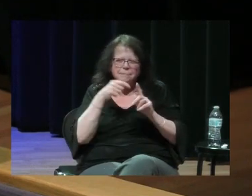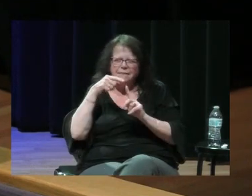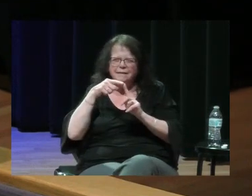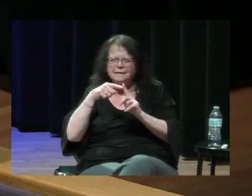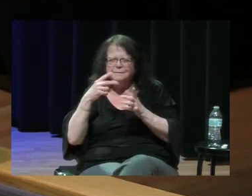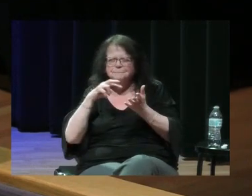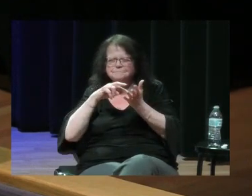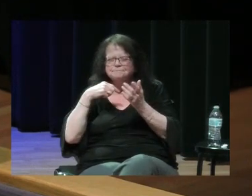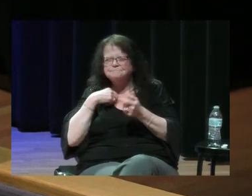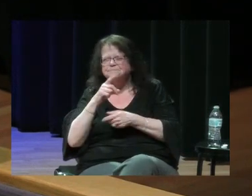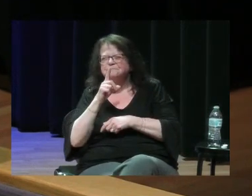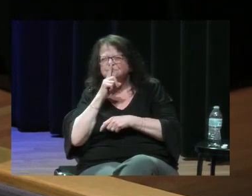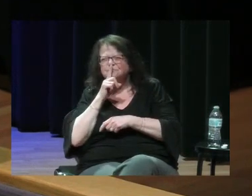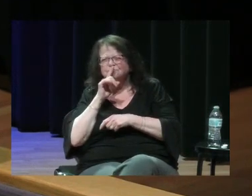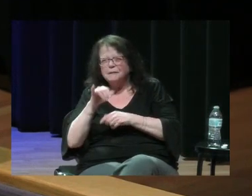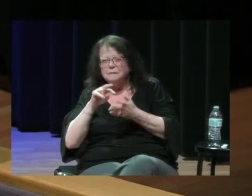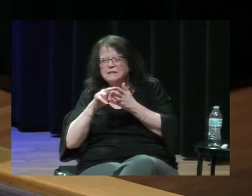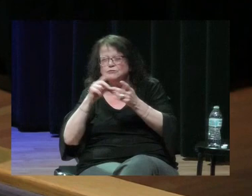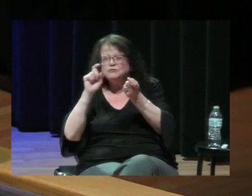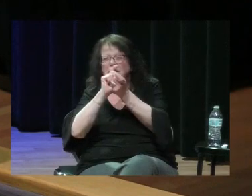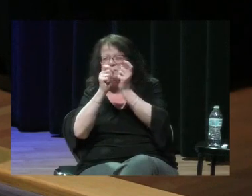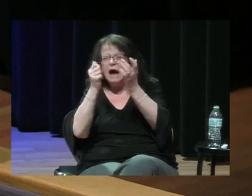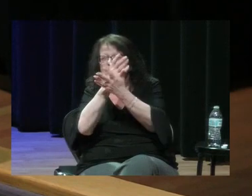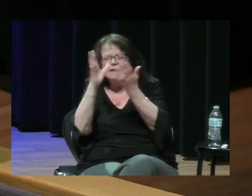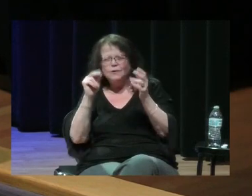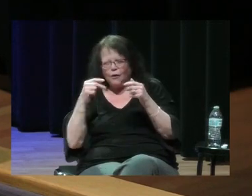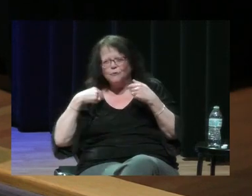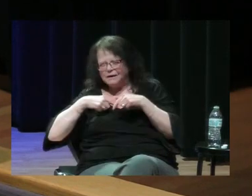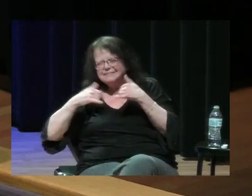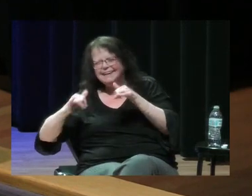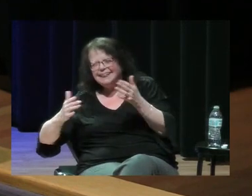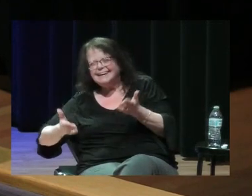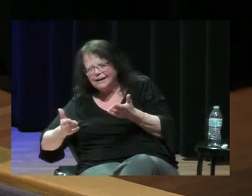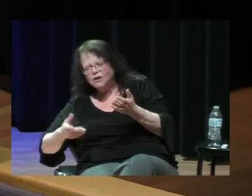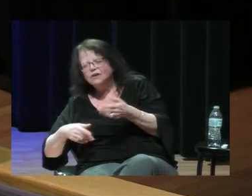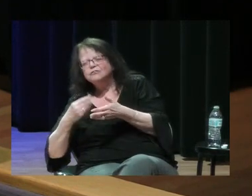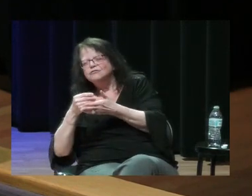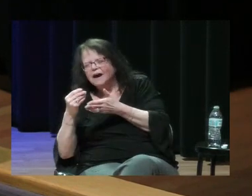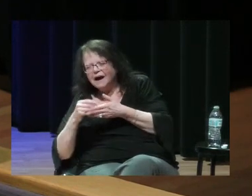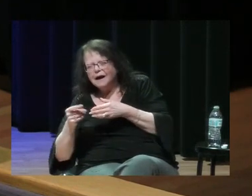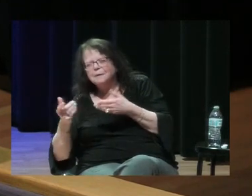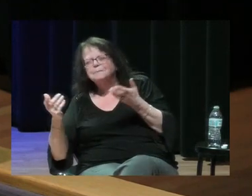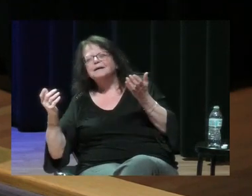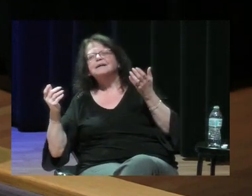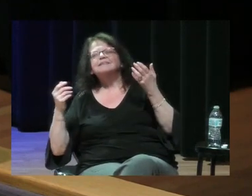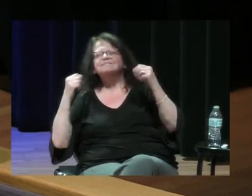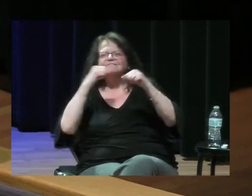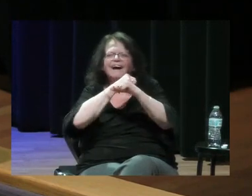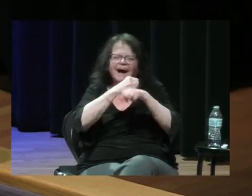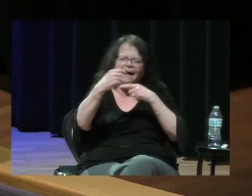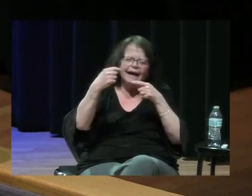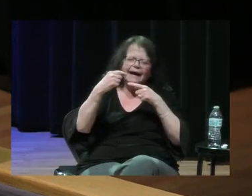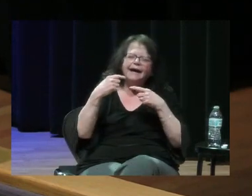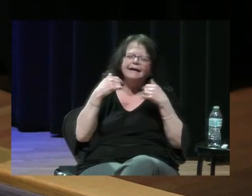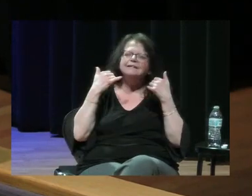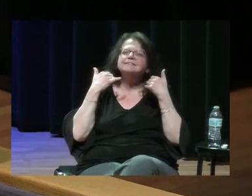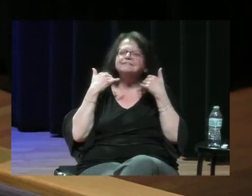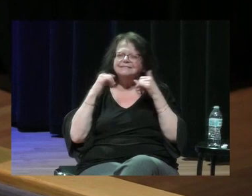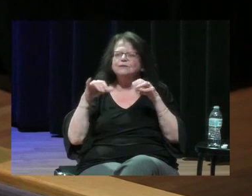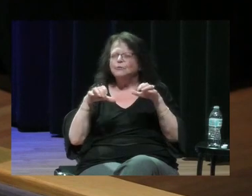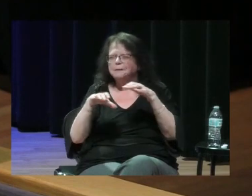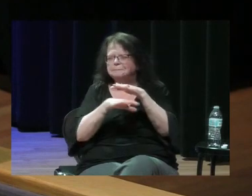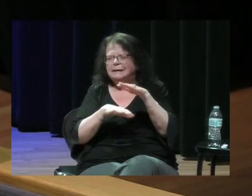changes everything and we're all still here shopping and fighting and doing like the basic human things. You know what I'm saying? We just do it on Facebook now.